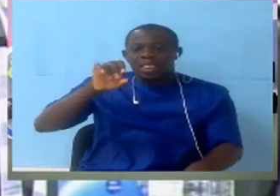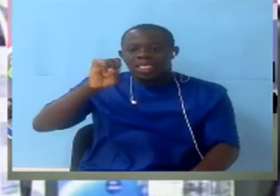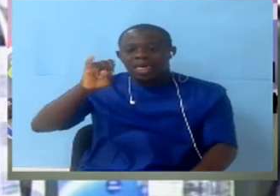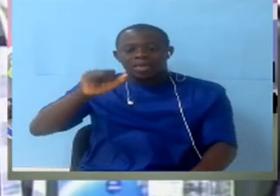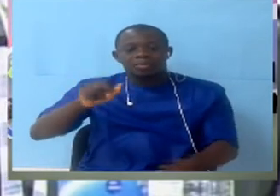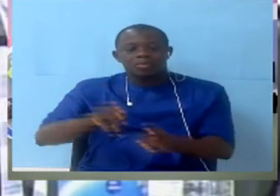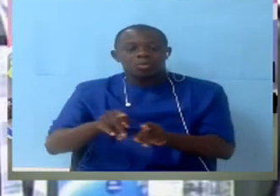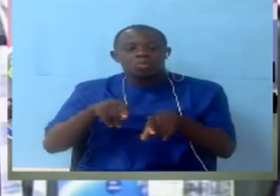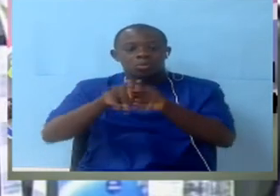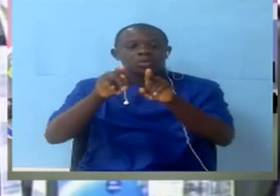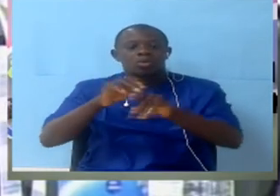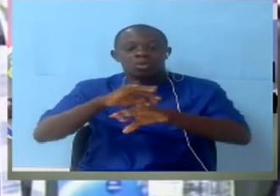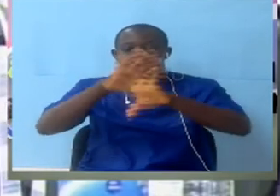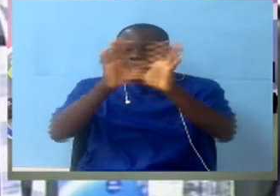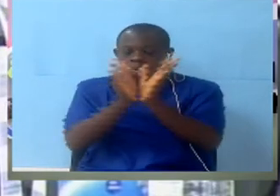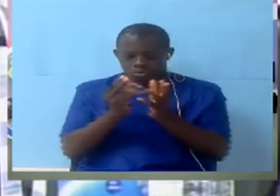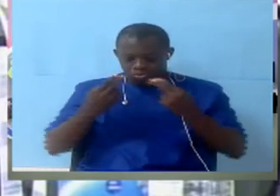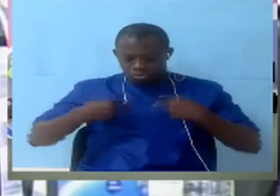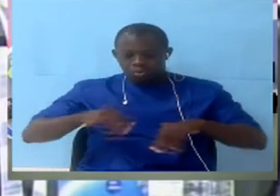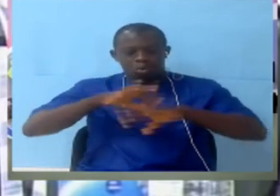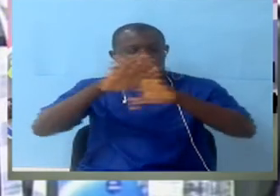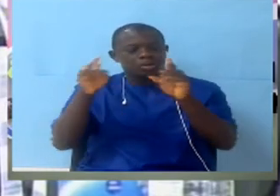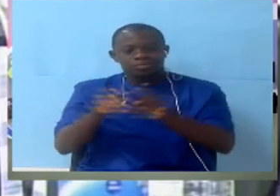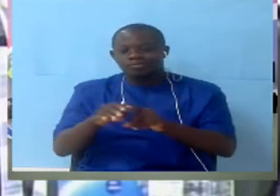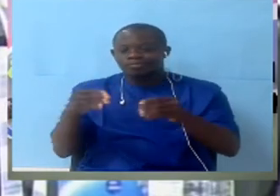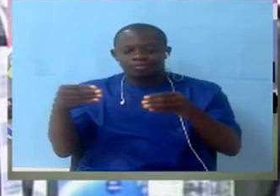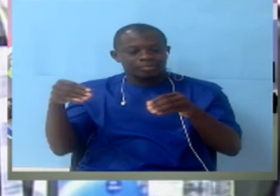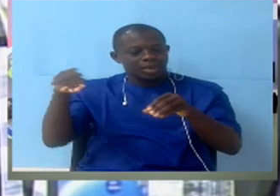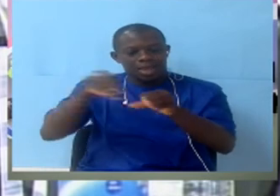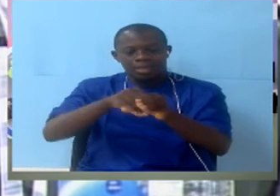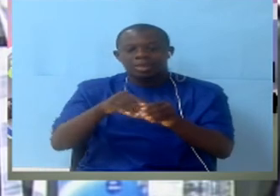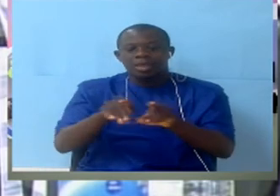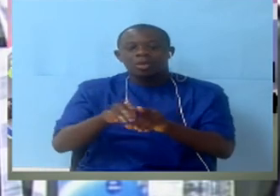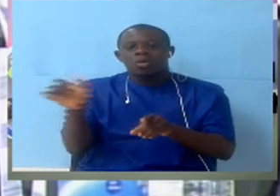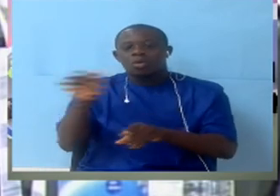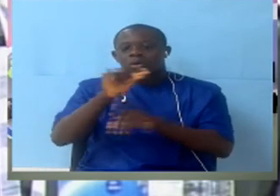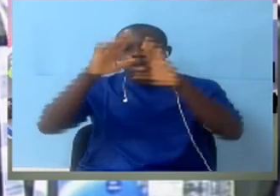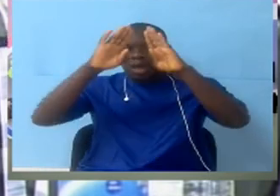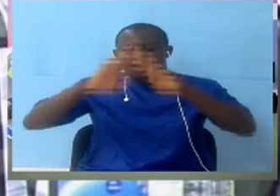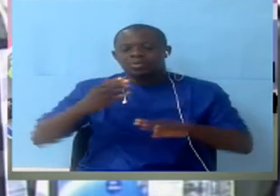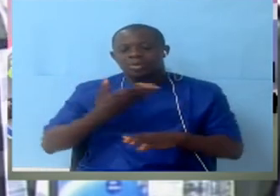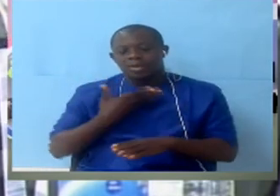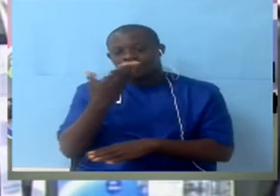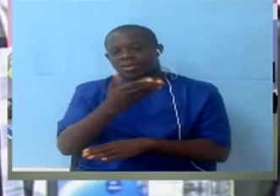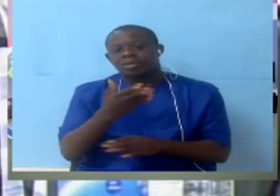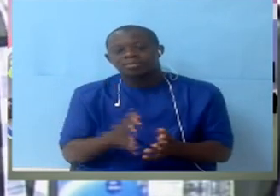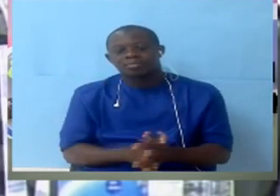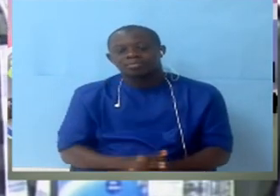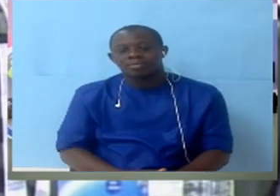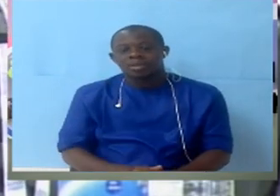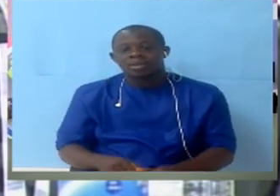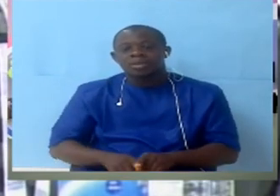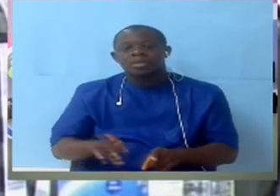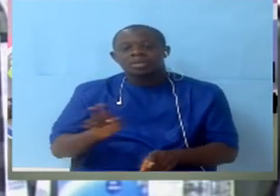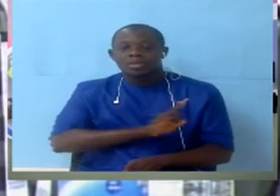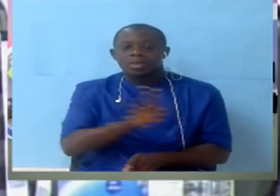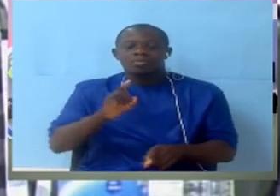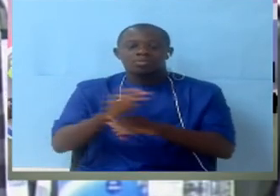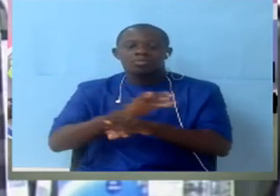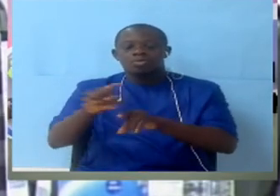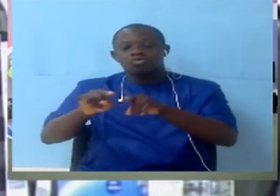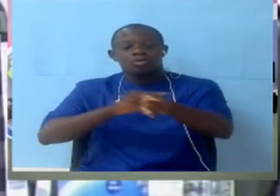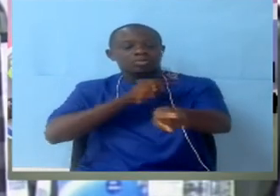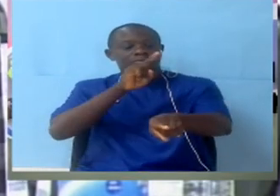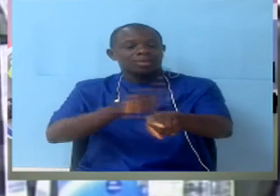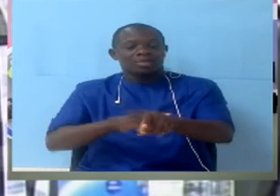Bambadinka. With their uniforms and they were all parked at Bambadinka. They were there for a long time, for after the election. They were there for a long time, till